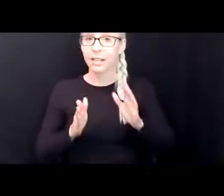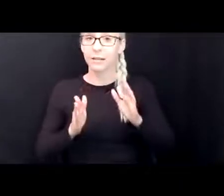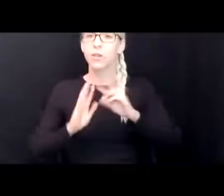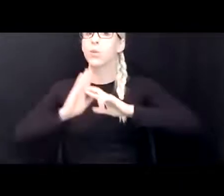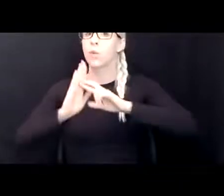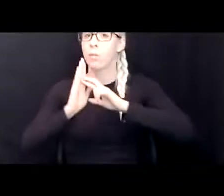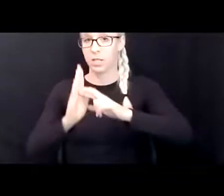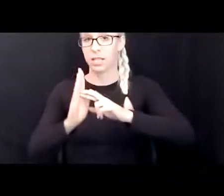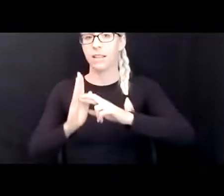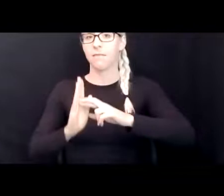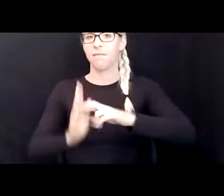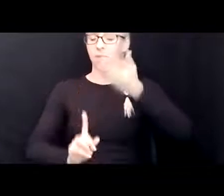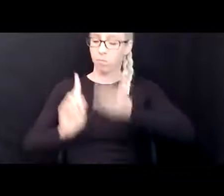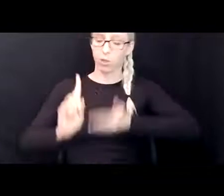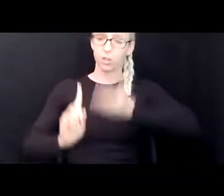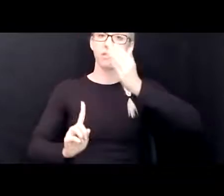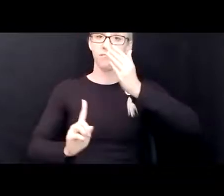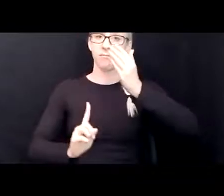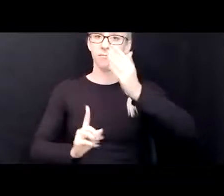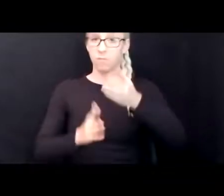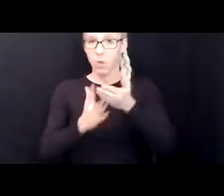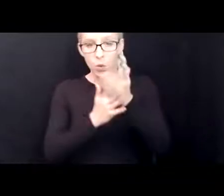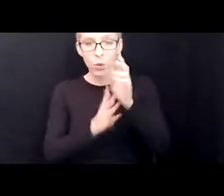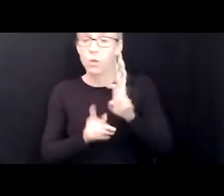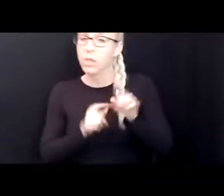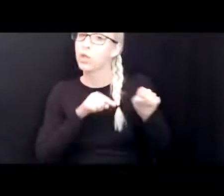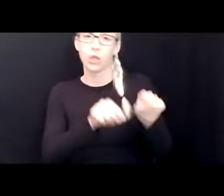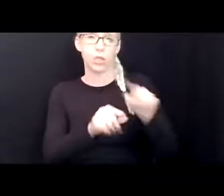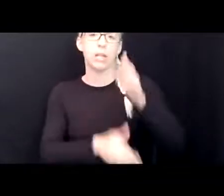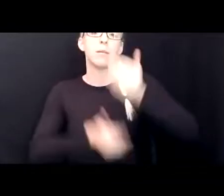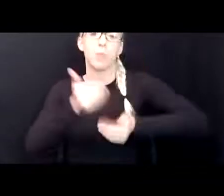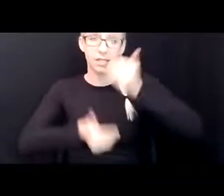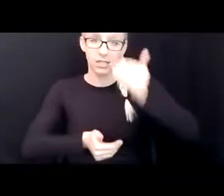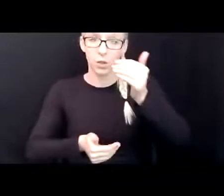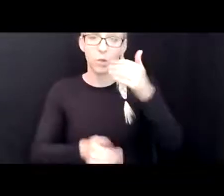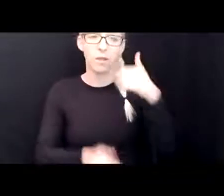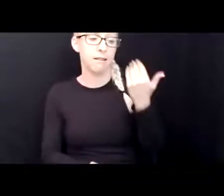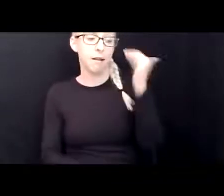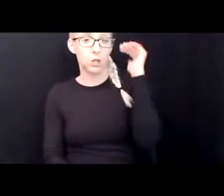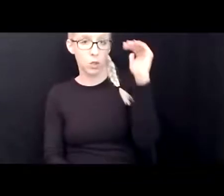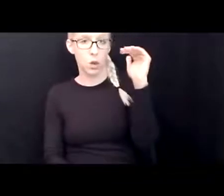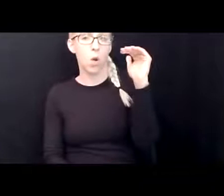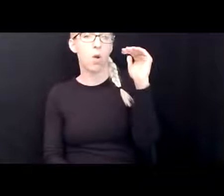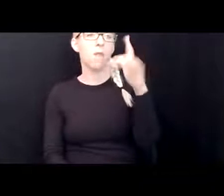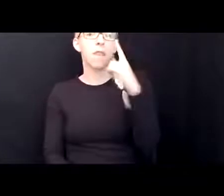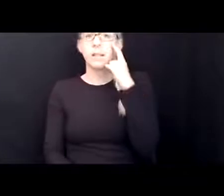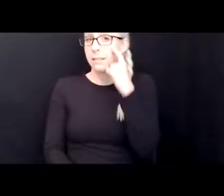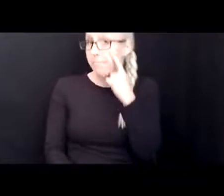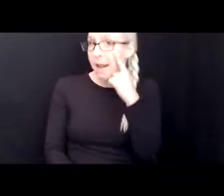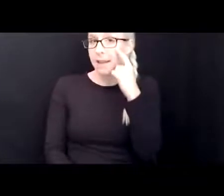this process. So that young adult that is alleged to be incapacitated will have an attorney